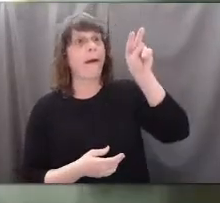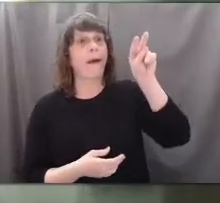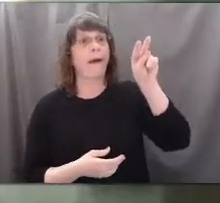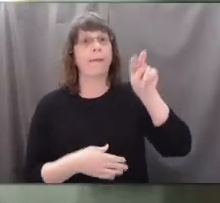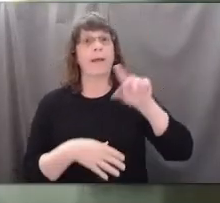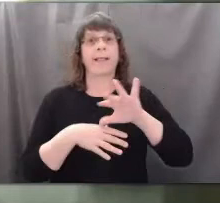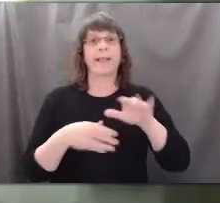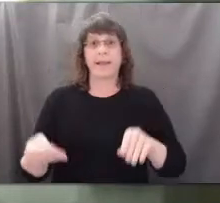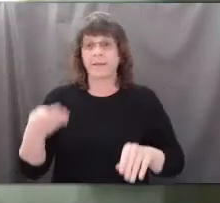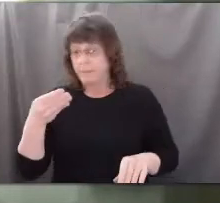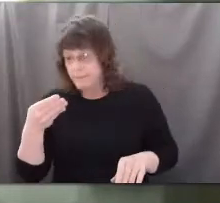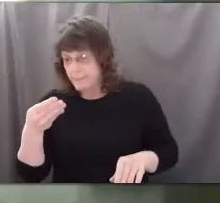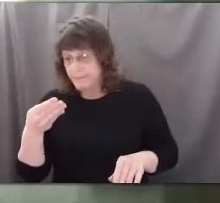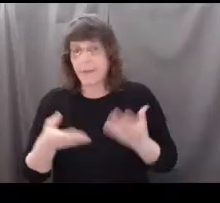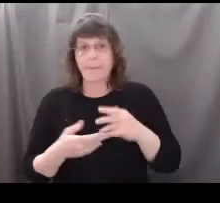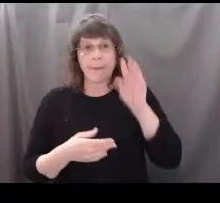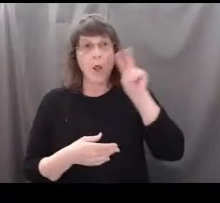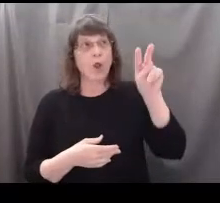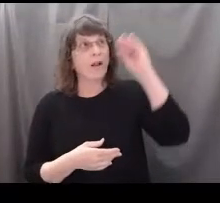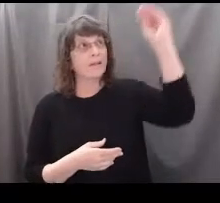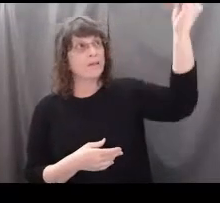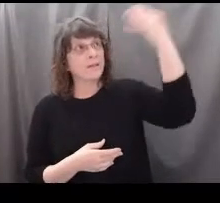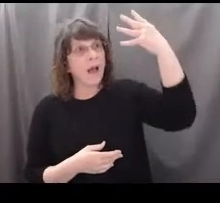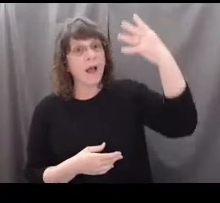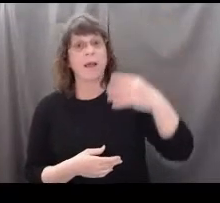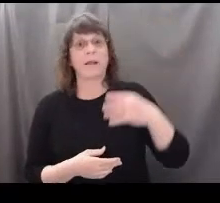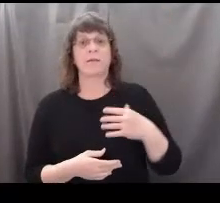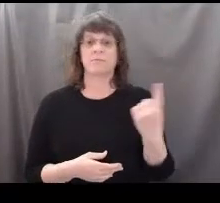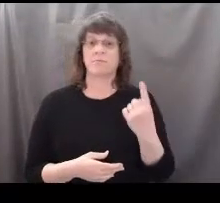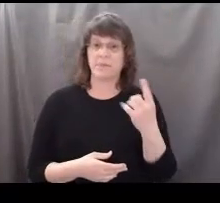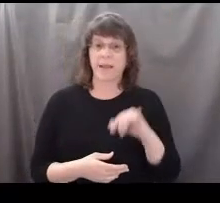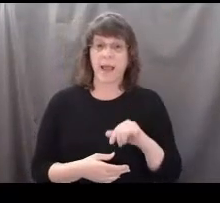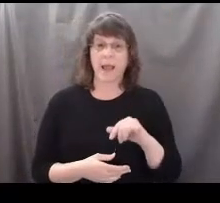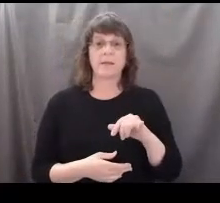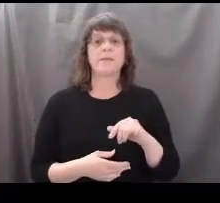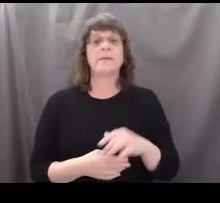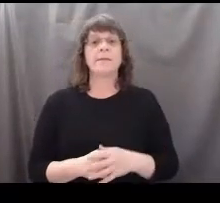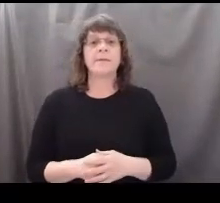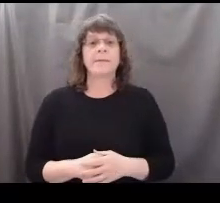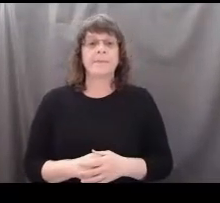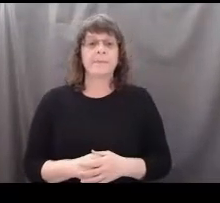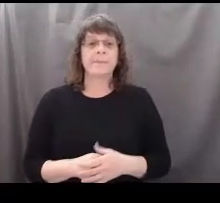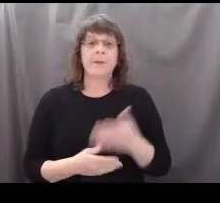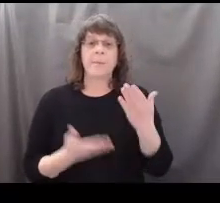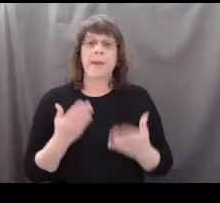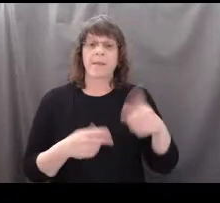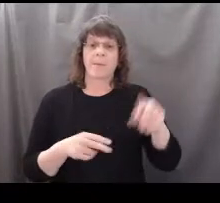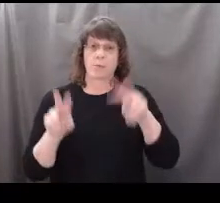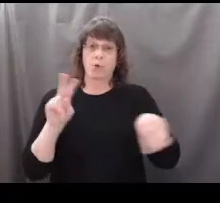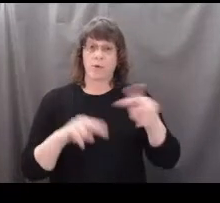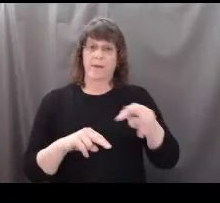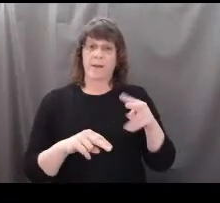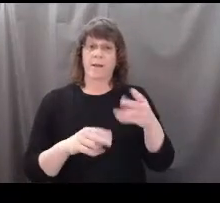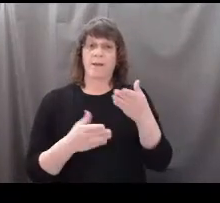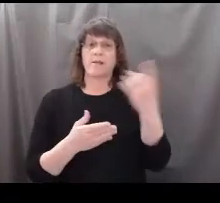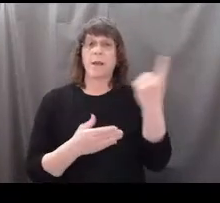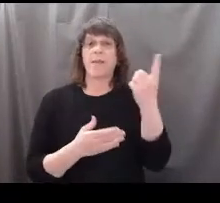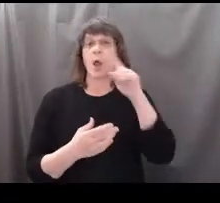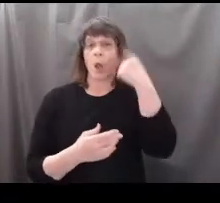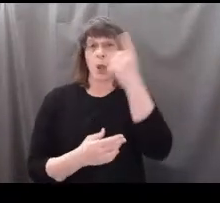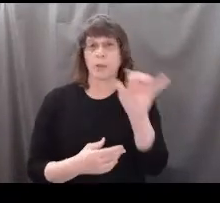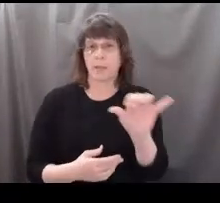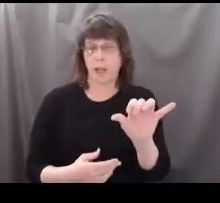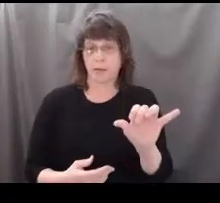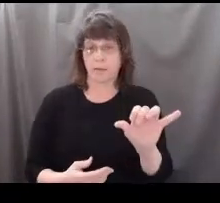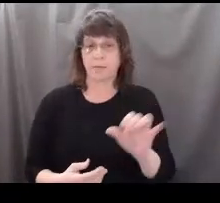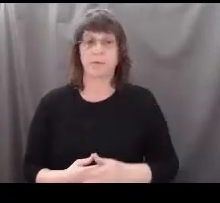leaves, maybe they're looking at the sun or looking at the sunlight through the leaves. So they may be observing what it looks